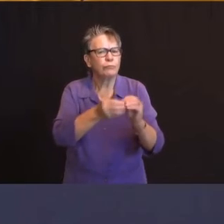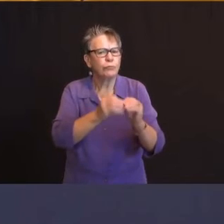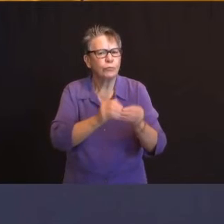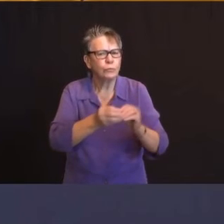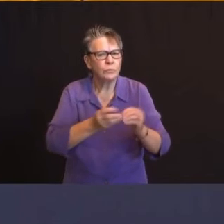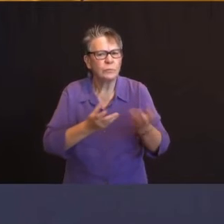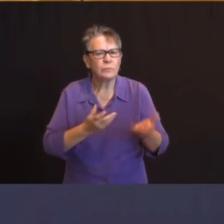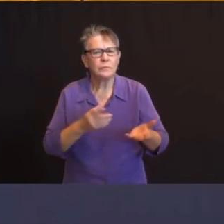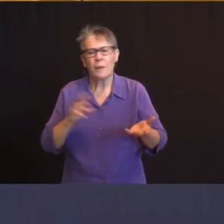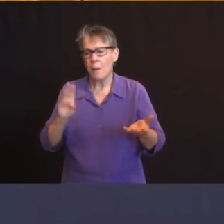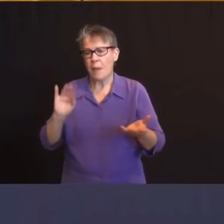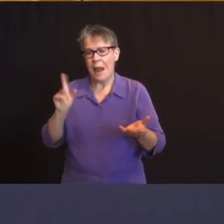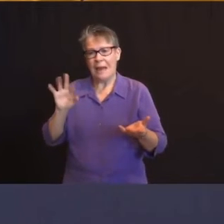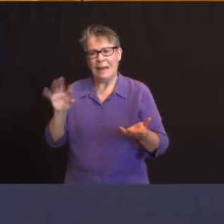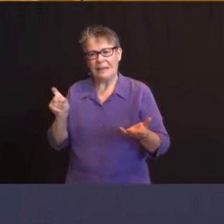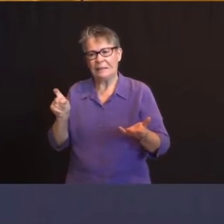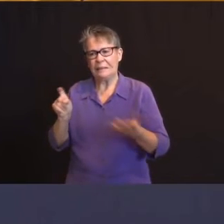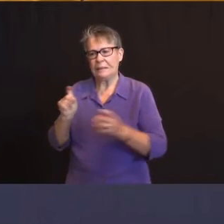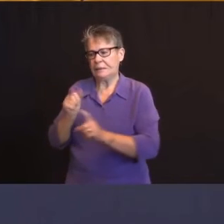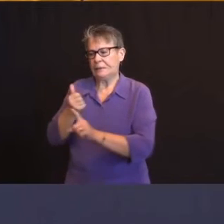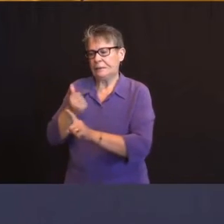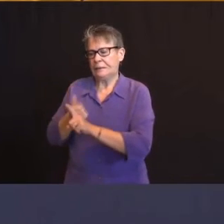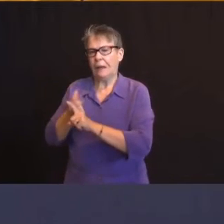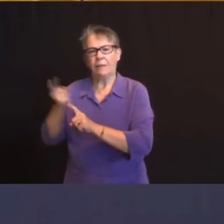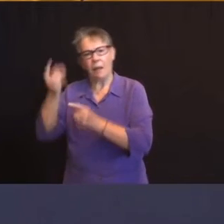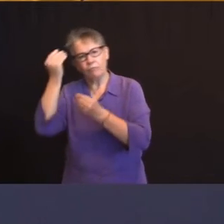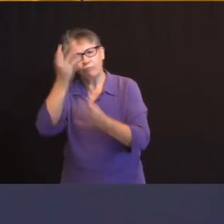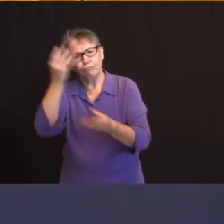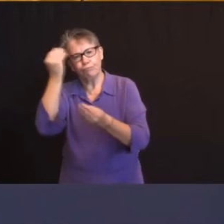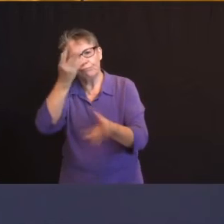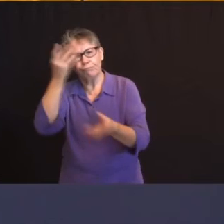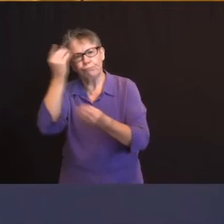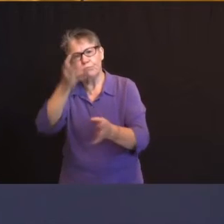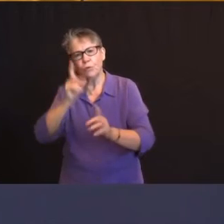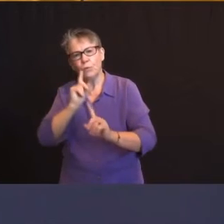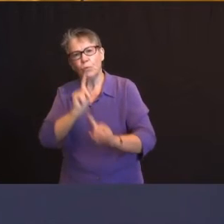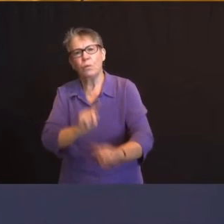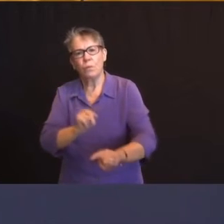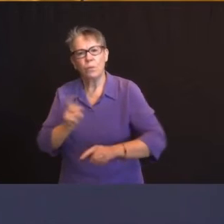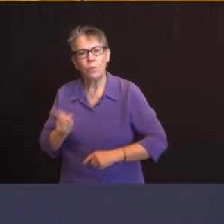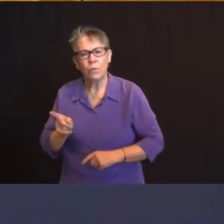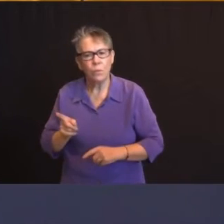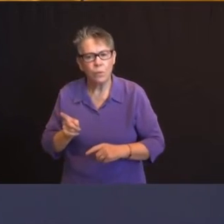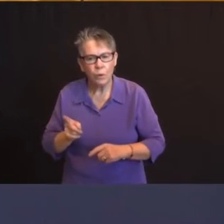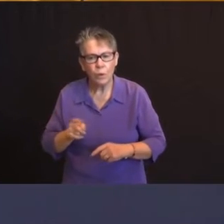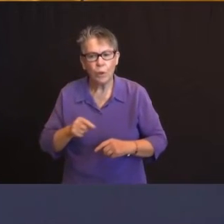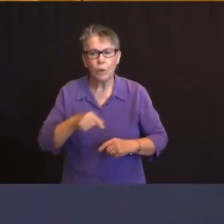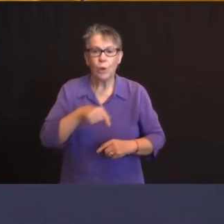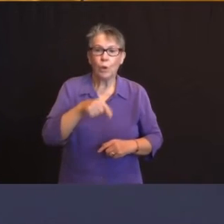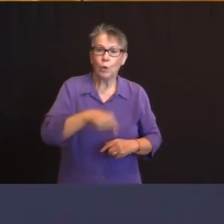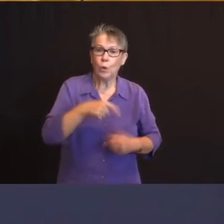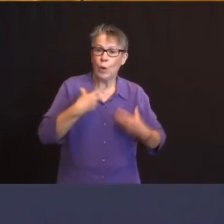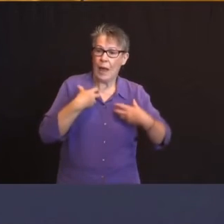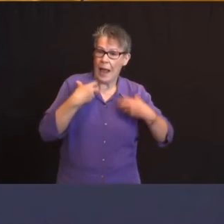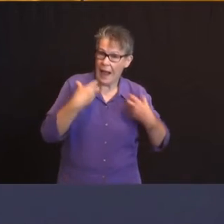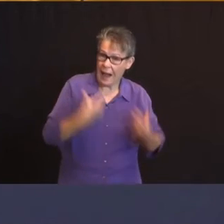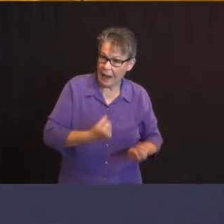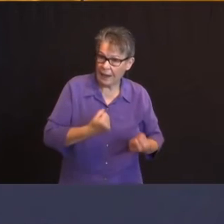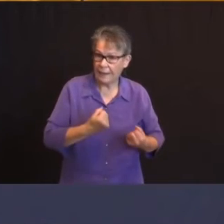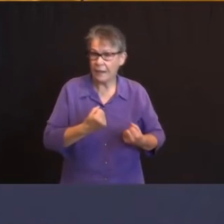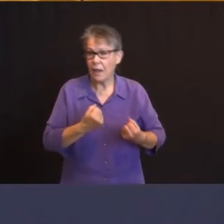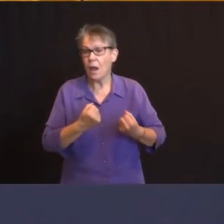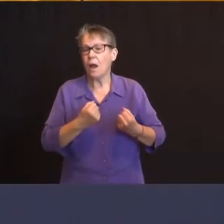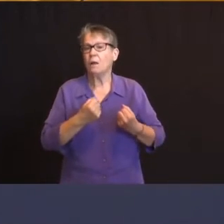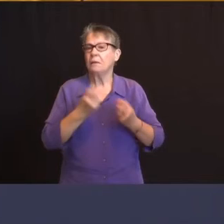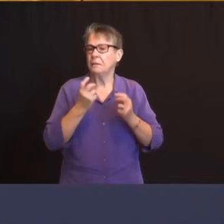Q Health syncs up automatically, but we want to include those in our numbers, and we are, I know